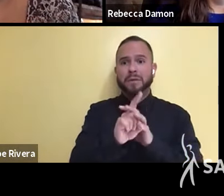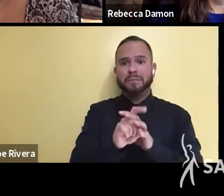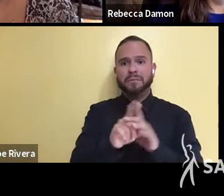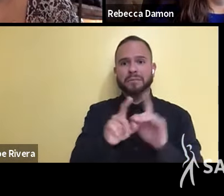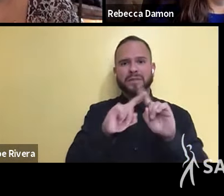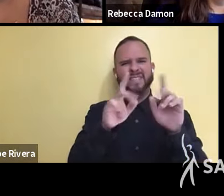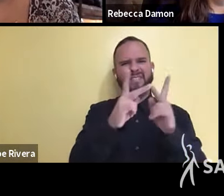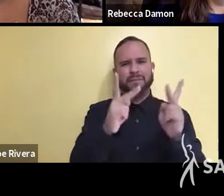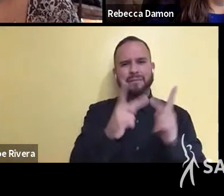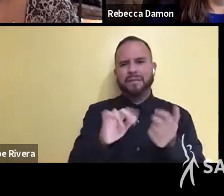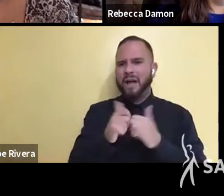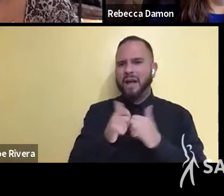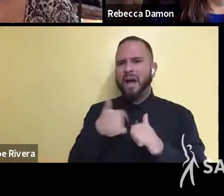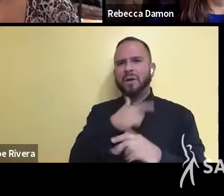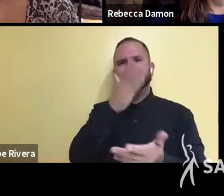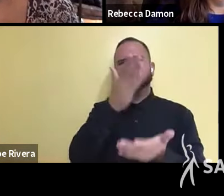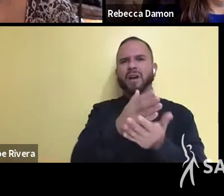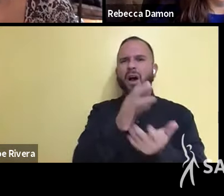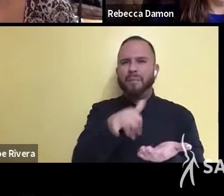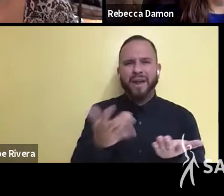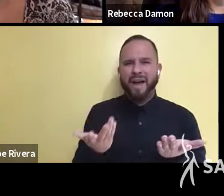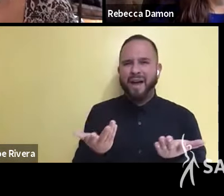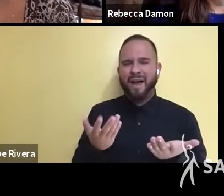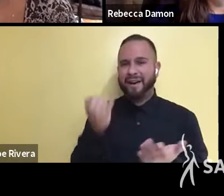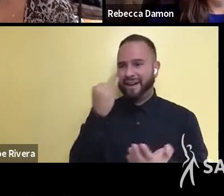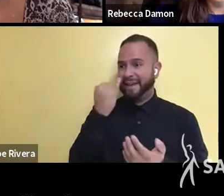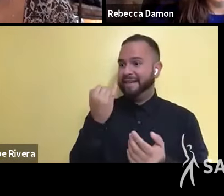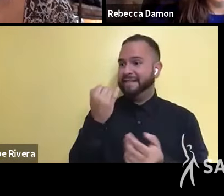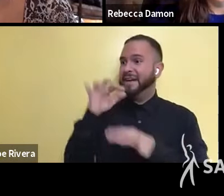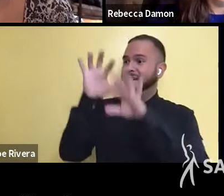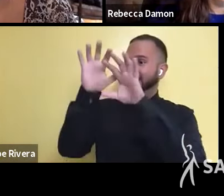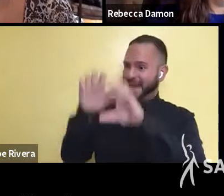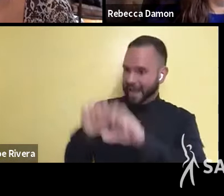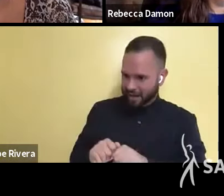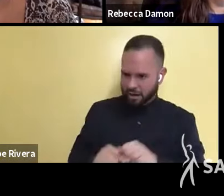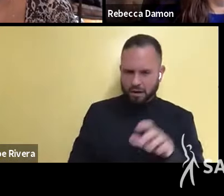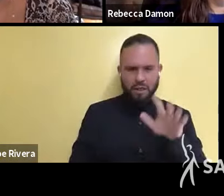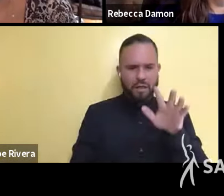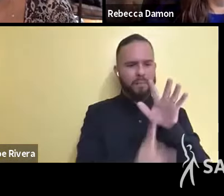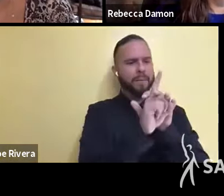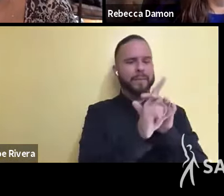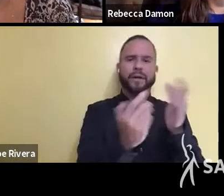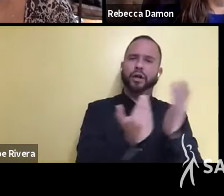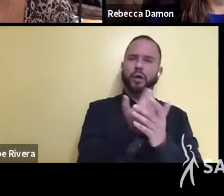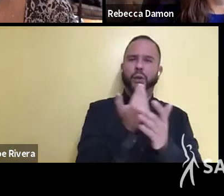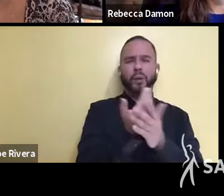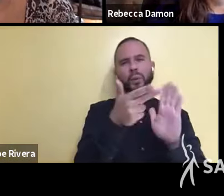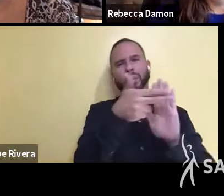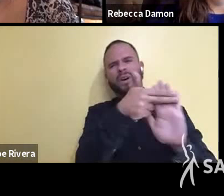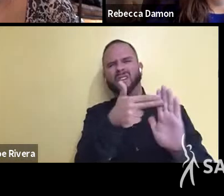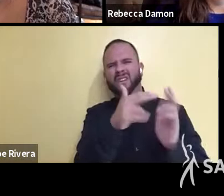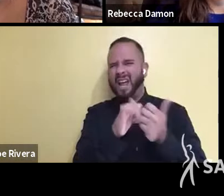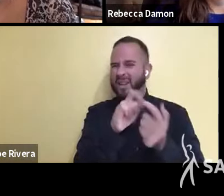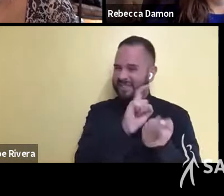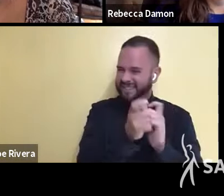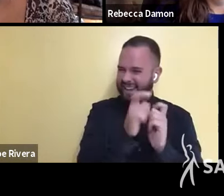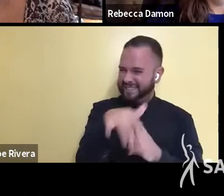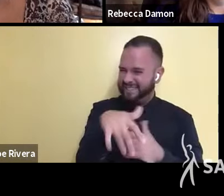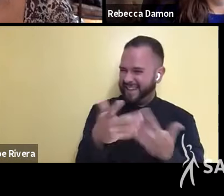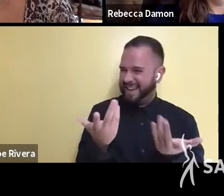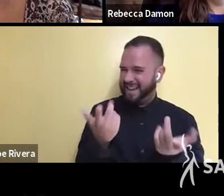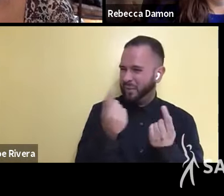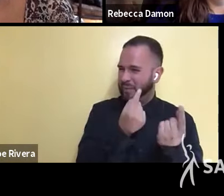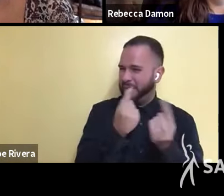go and stop that repeated infringement posting? It's just, I mean, right now it's